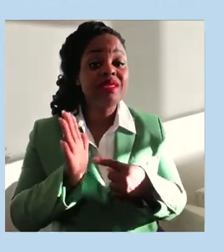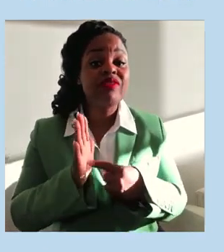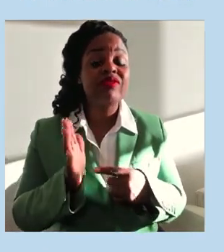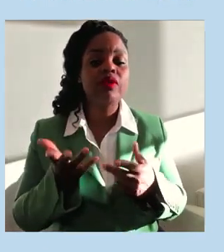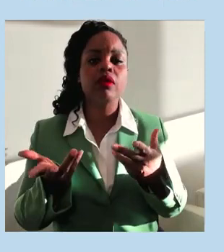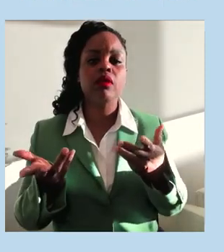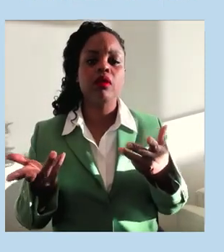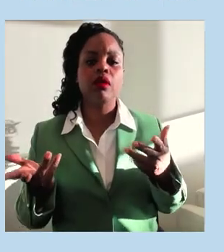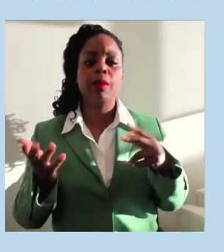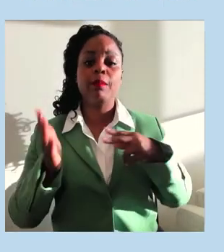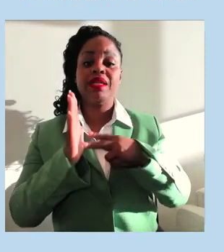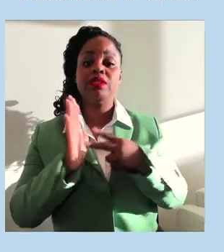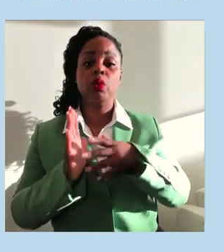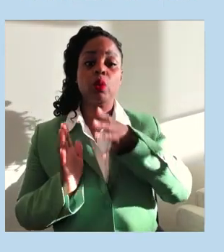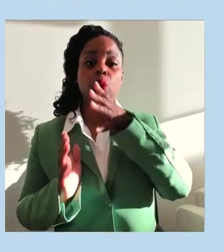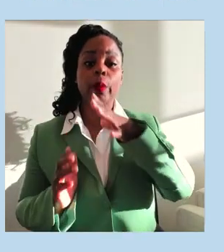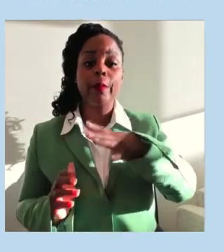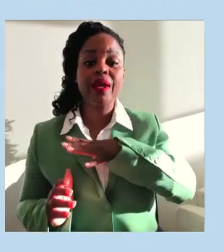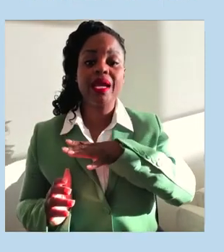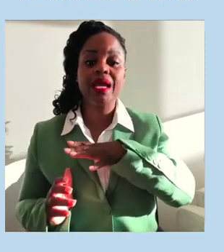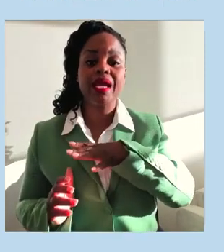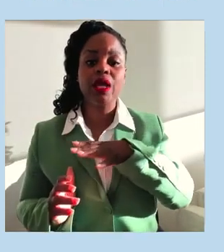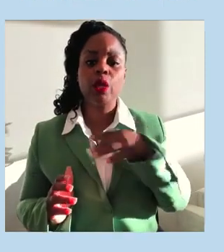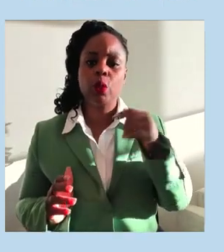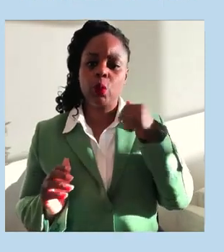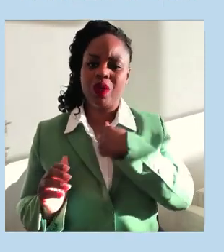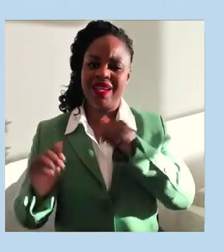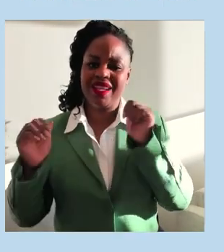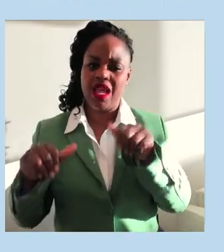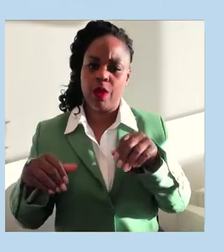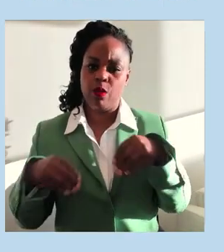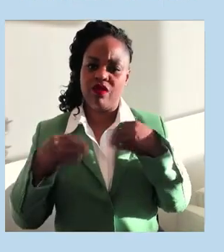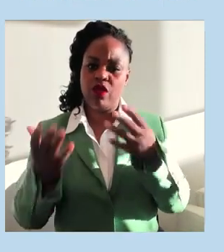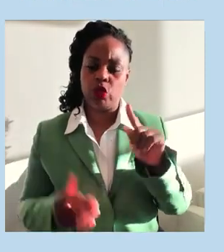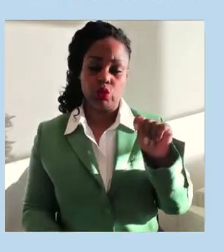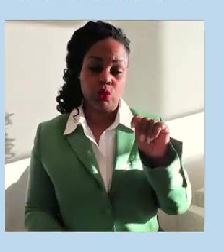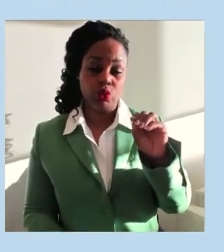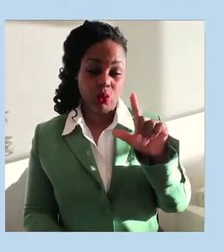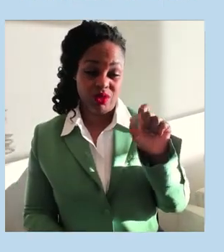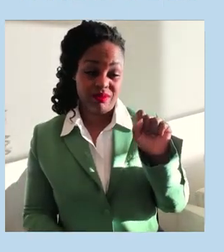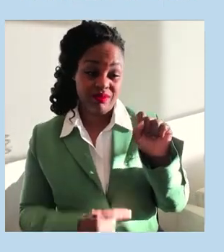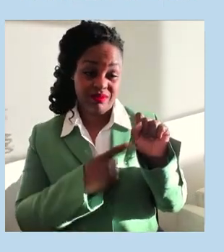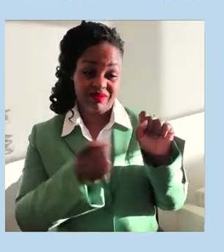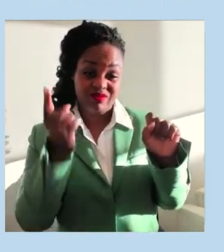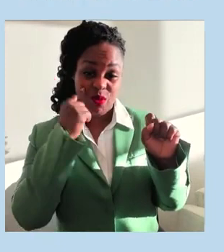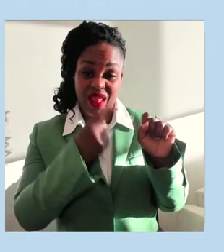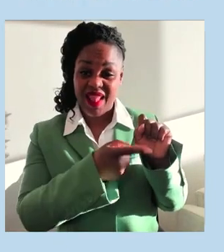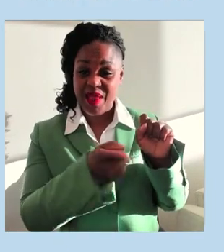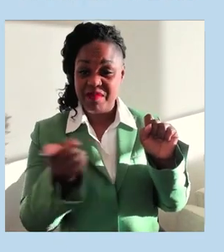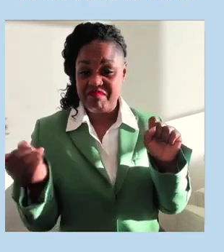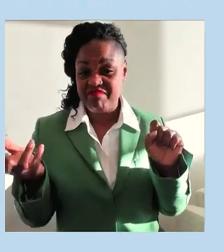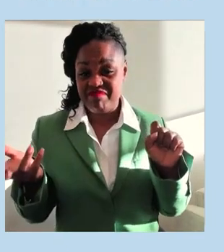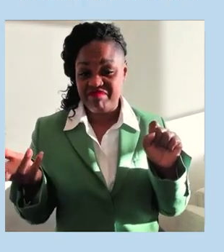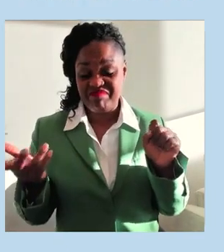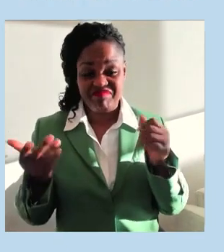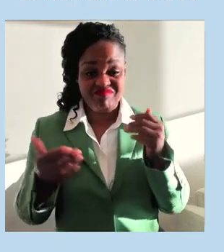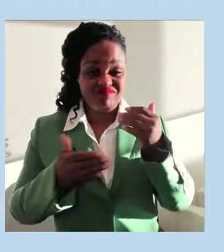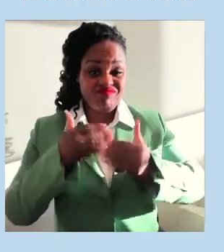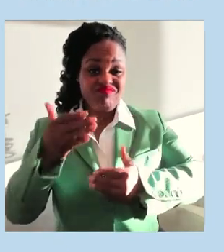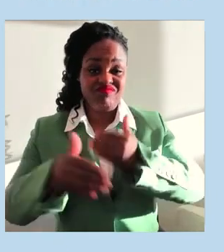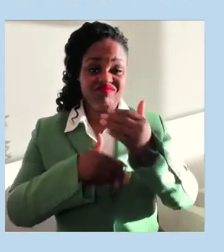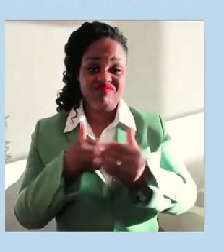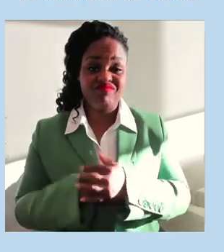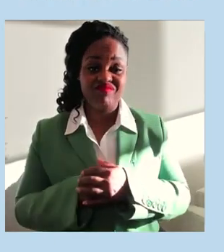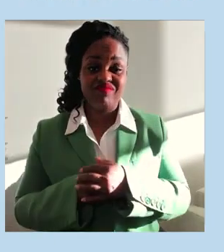leap and the confidence to take that leap is going to be critically important. It will strengthen the rights of LGBTQI plus